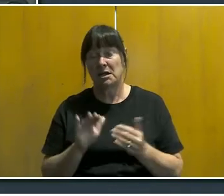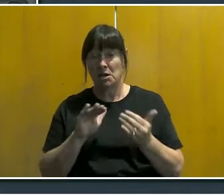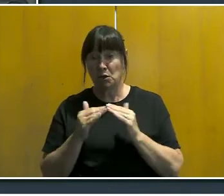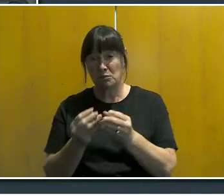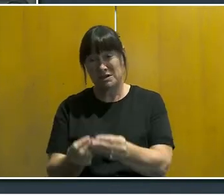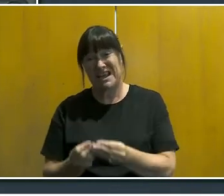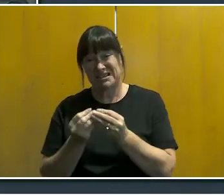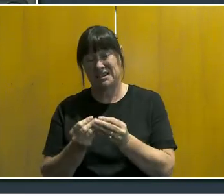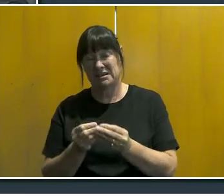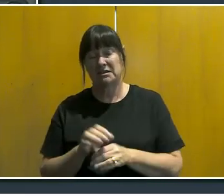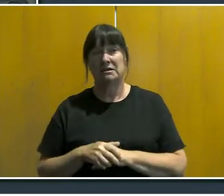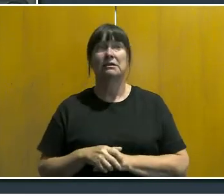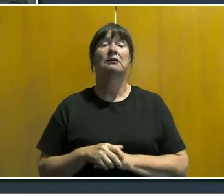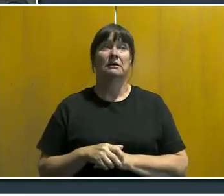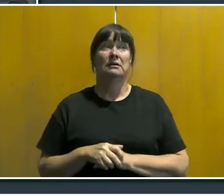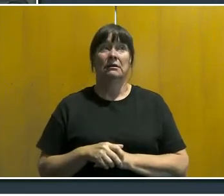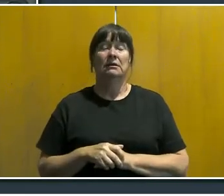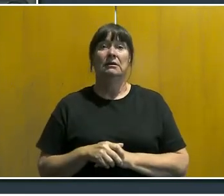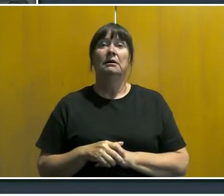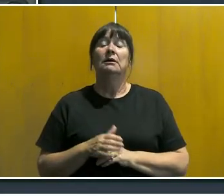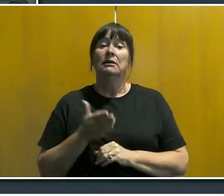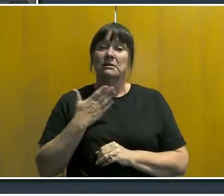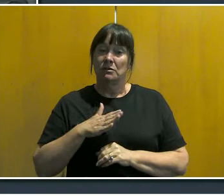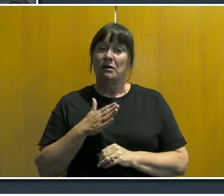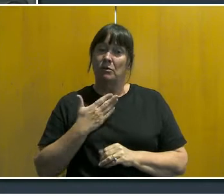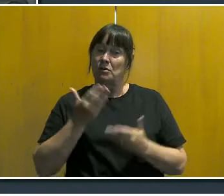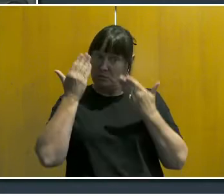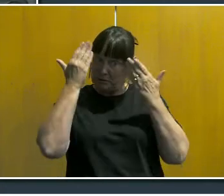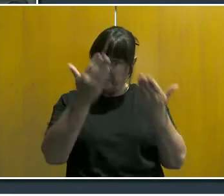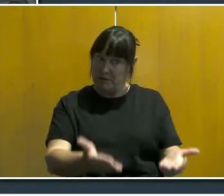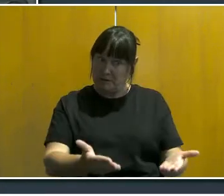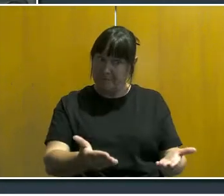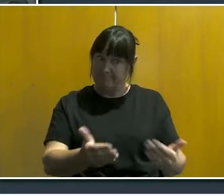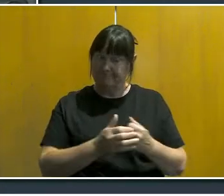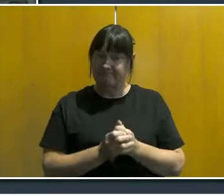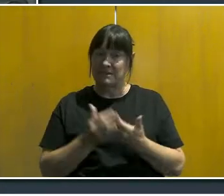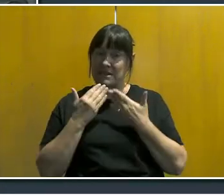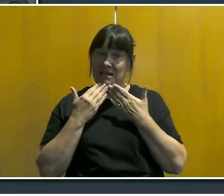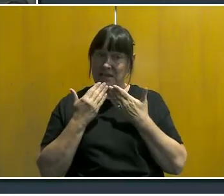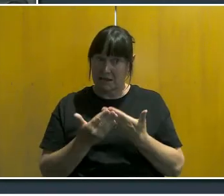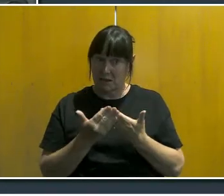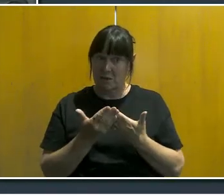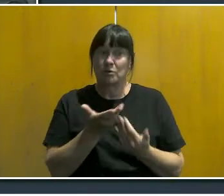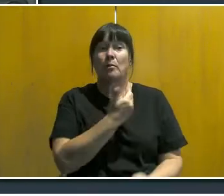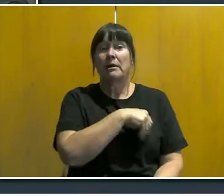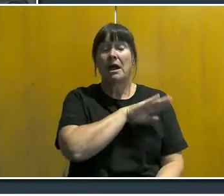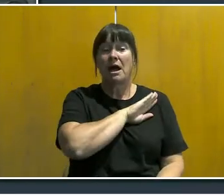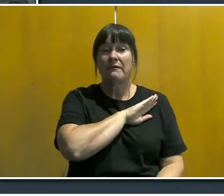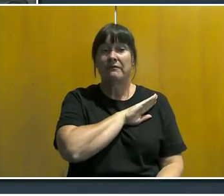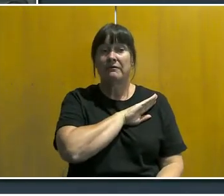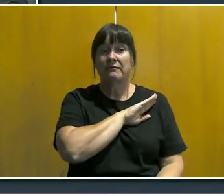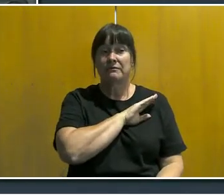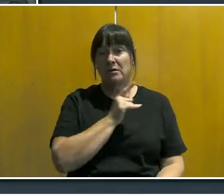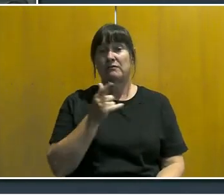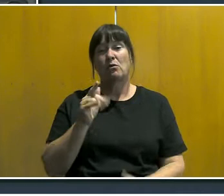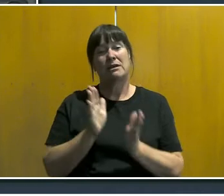asset. So I wanted to take the time to acknowledge that and say thank you for what you've done on behalf of not just the Jervoistown community, but the whole of the